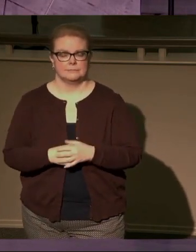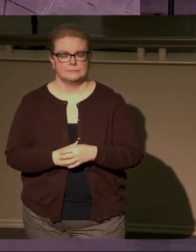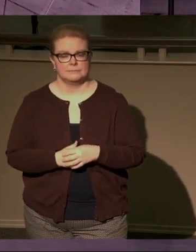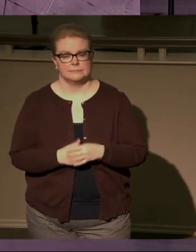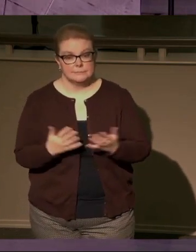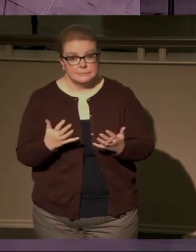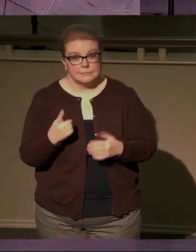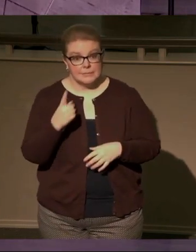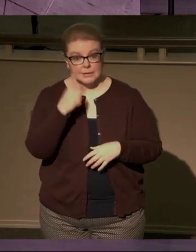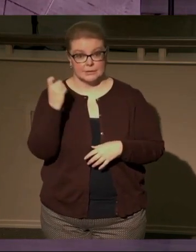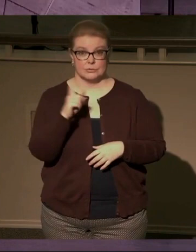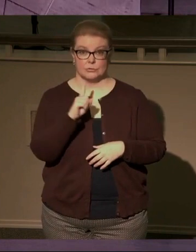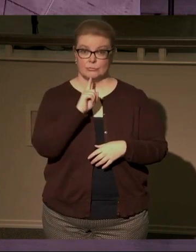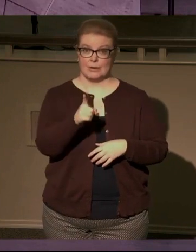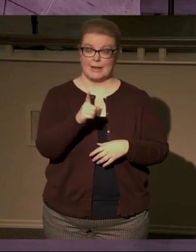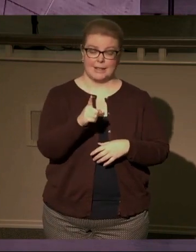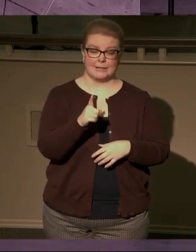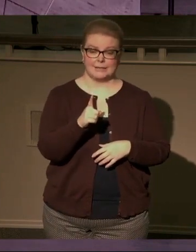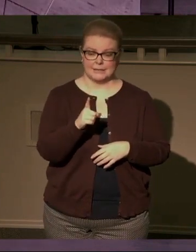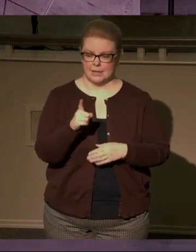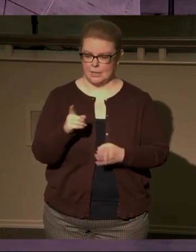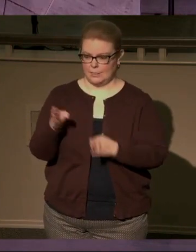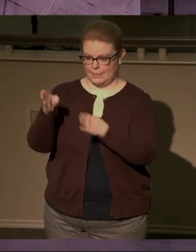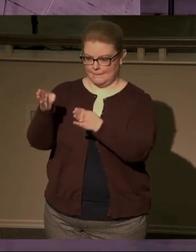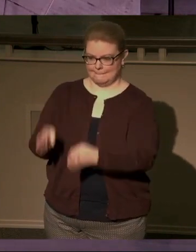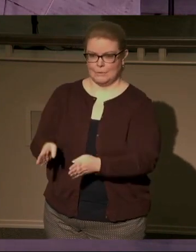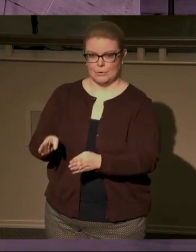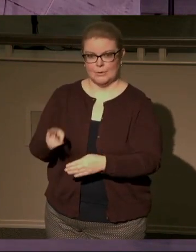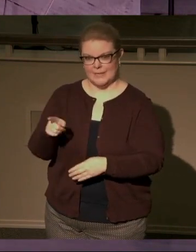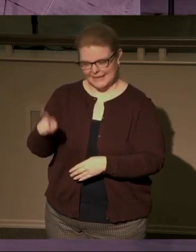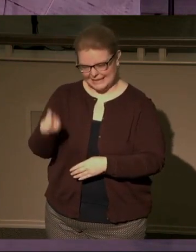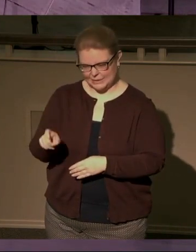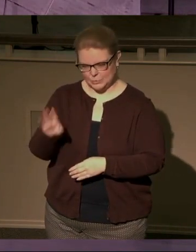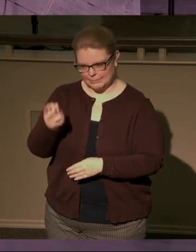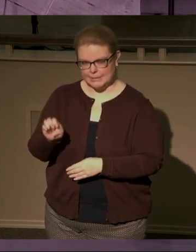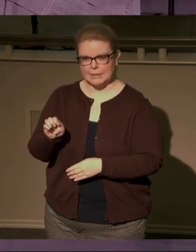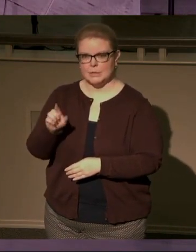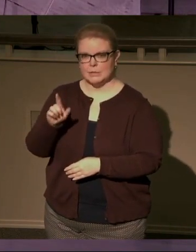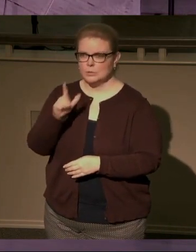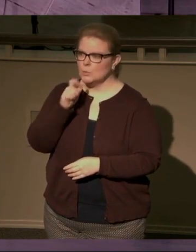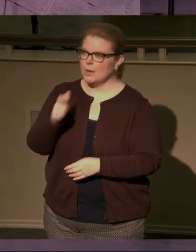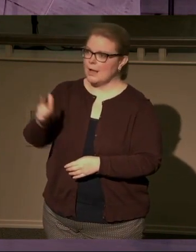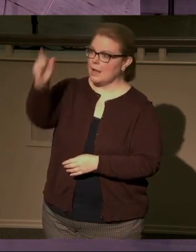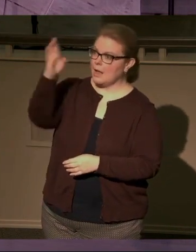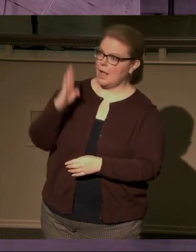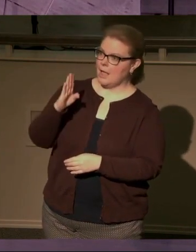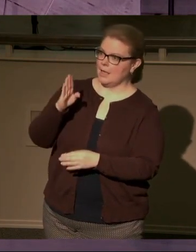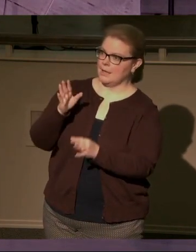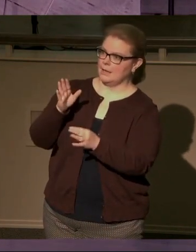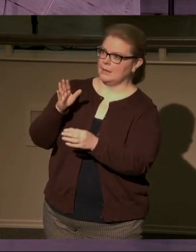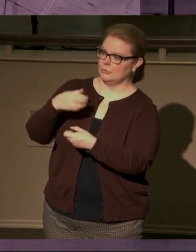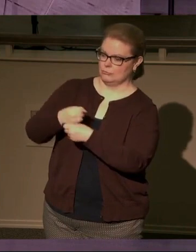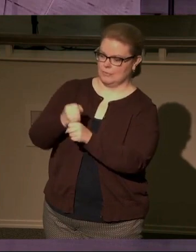It's because the reality of it, the person they need to be is God-defined, not parent-defined.